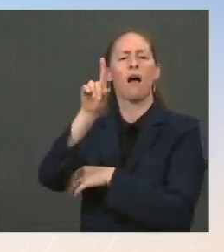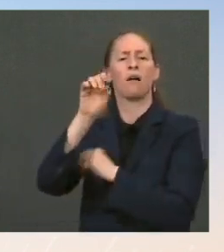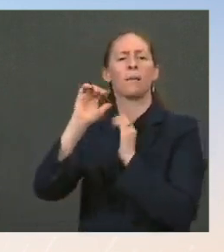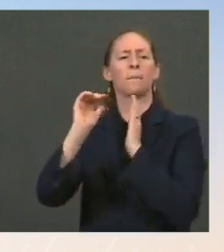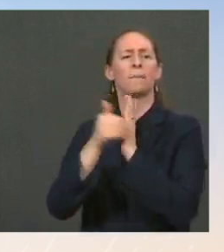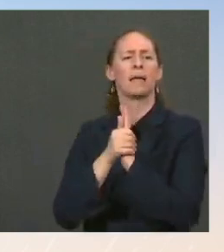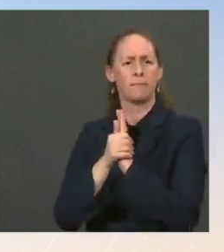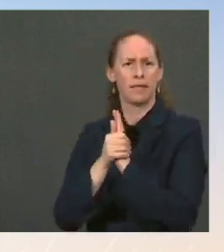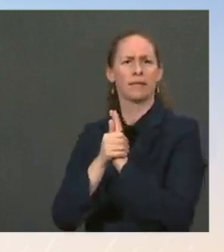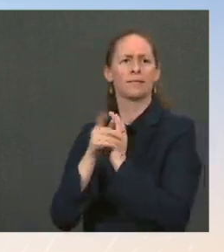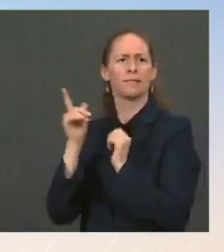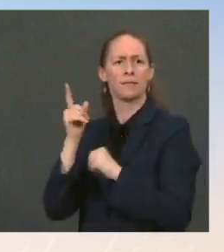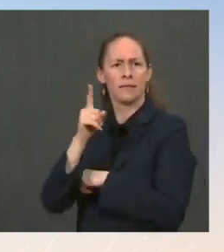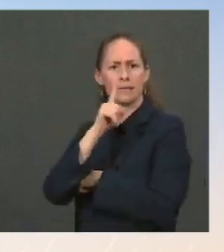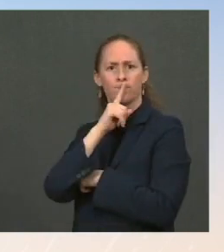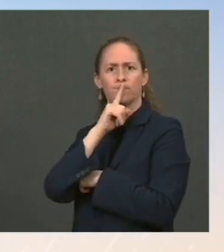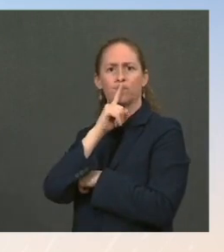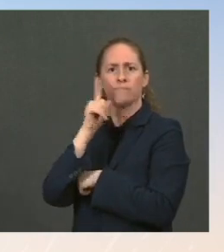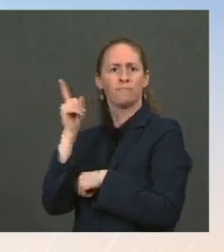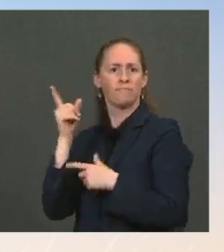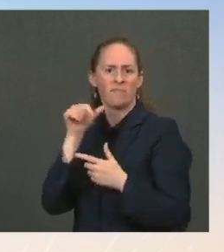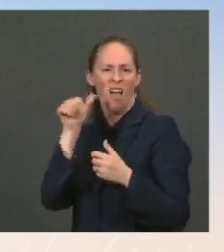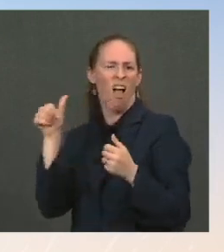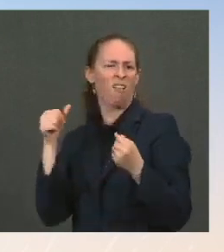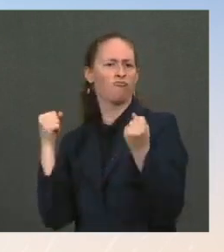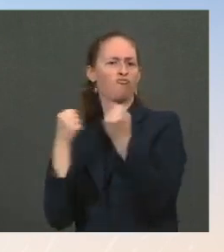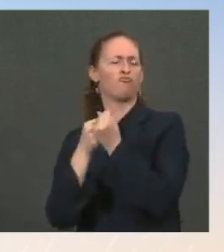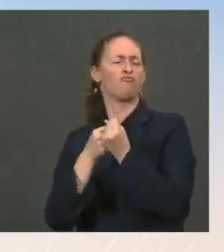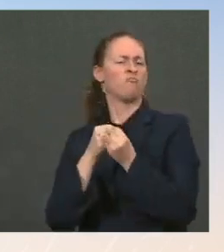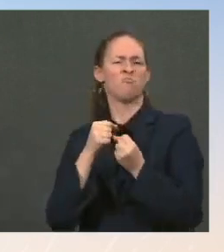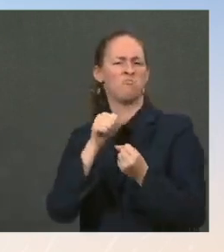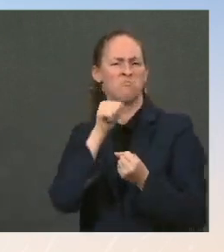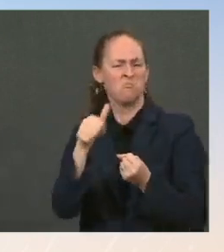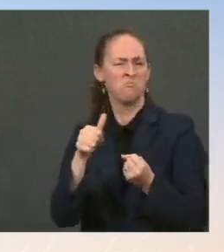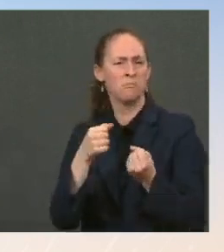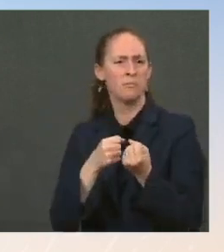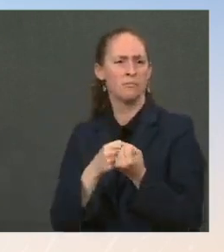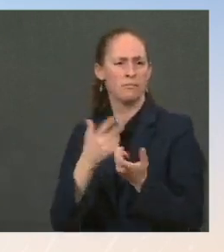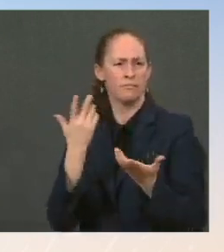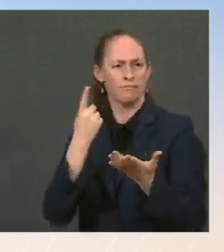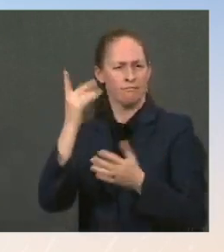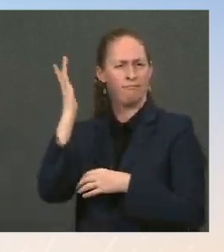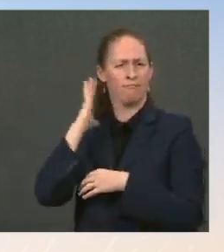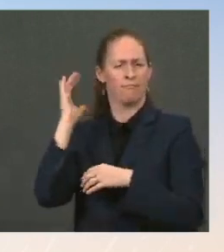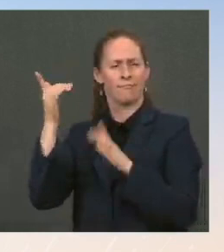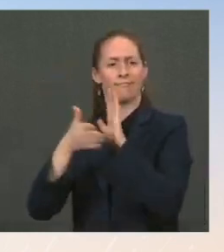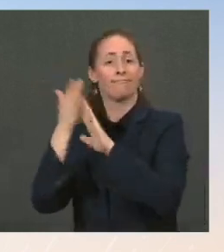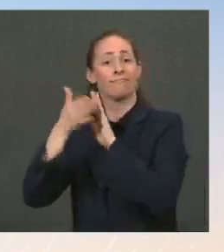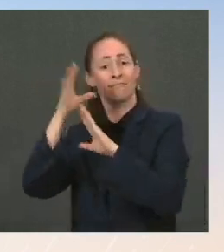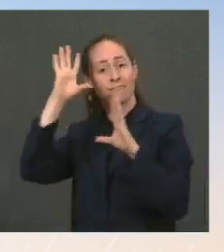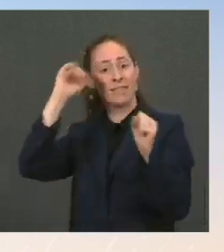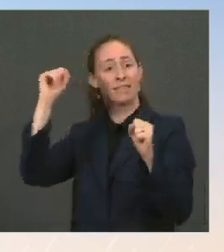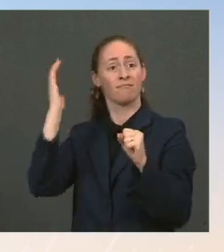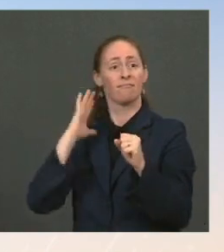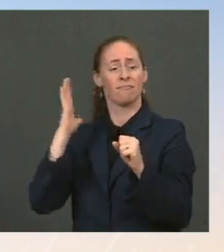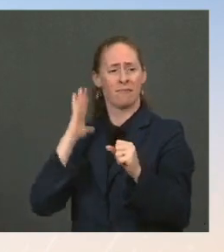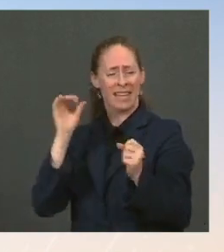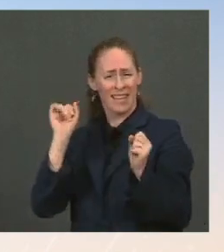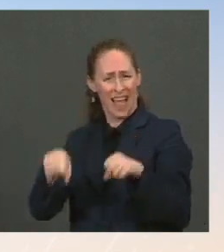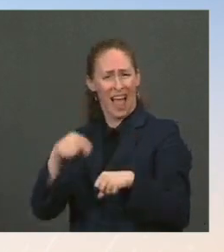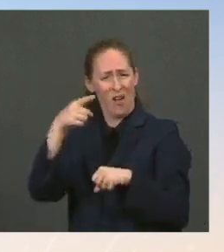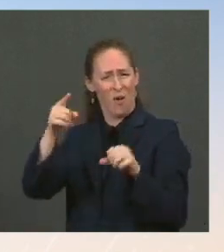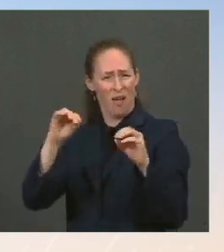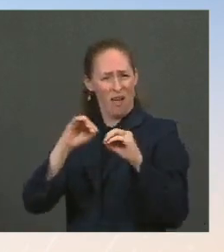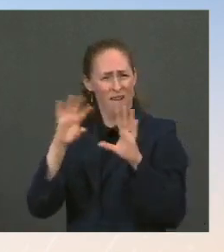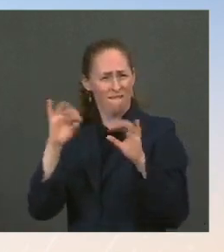As you mentioned, you know, he made that clear in his budget blueprint. He made that clear as a candidate when he was running for president. So can you explain why it is he's